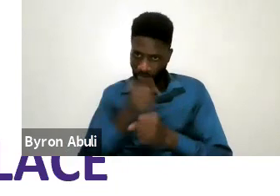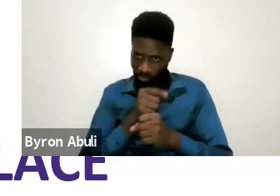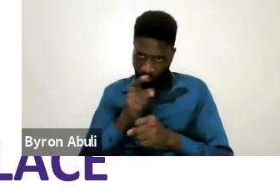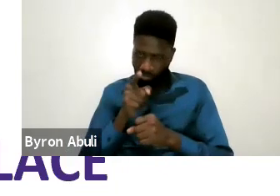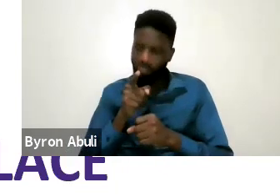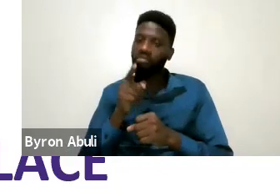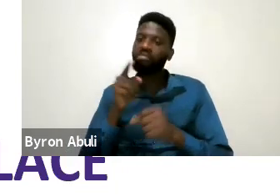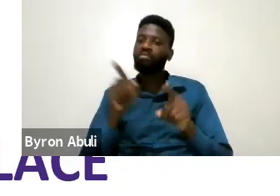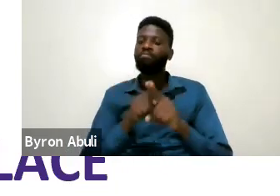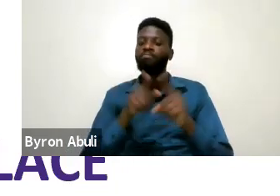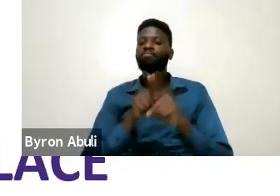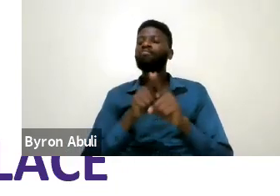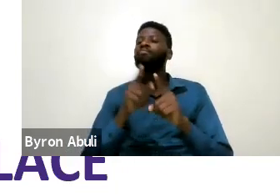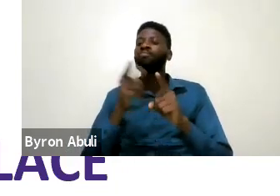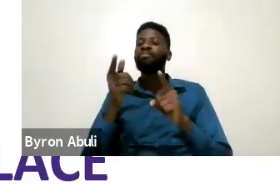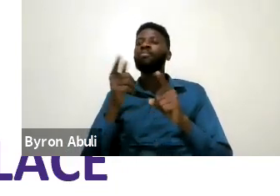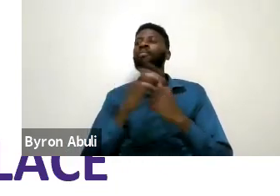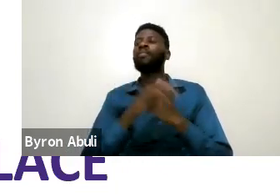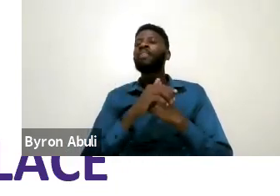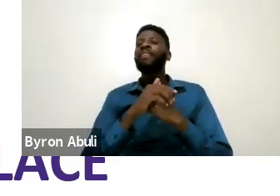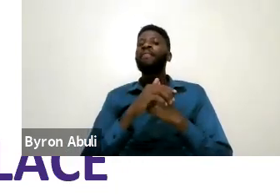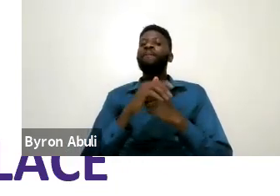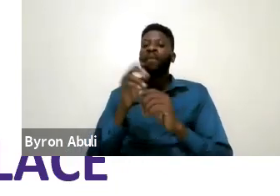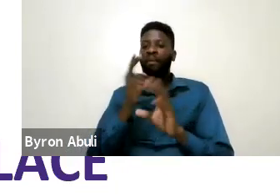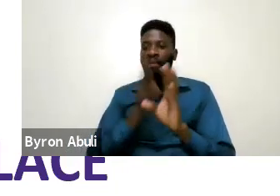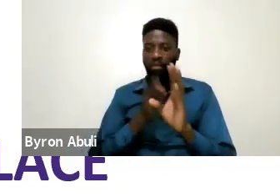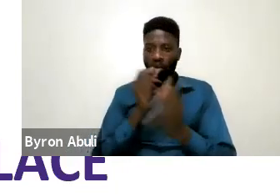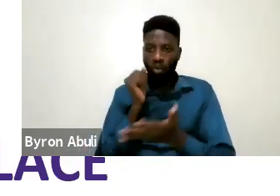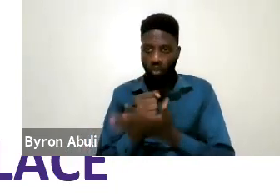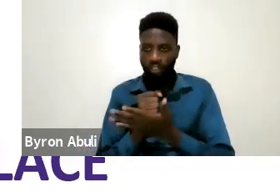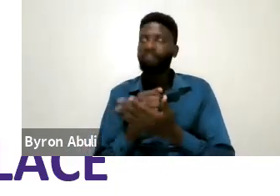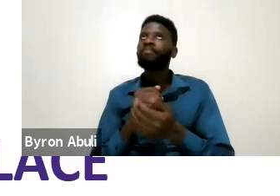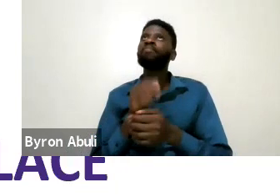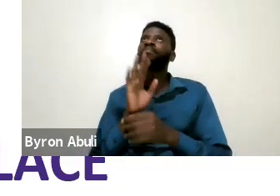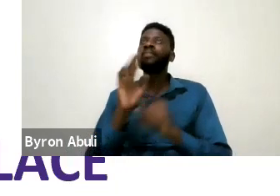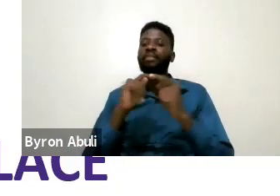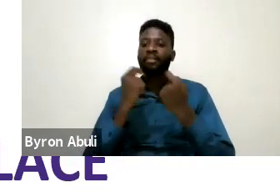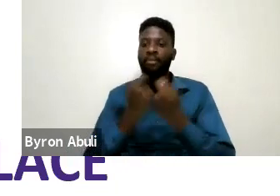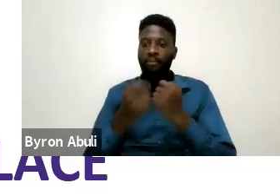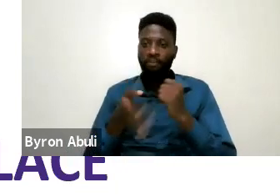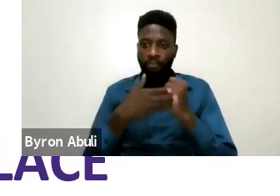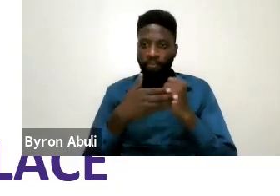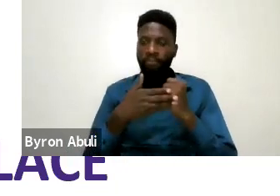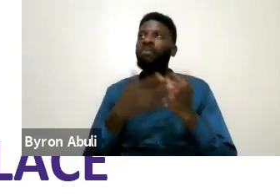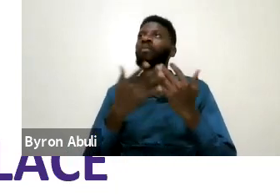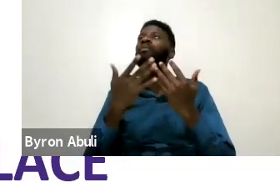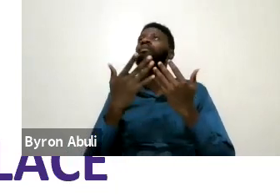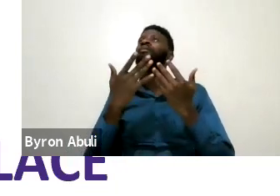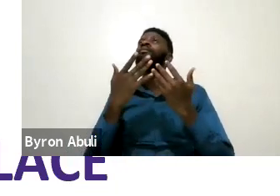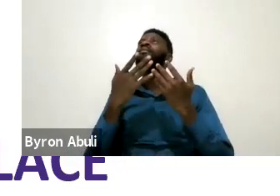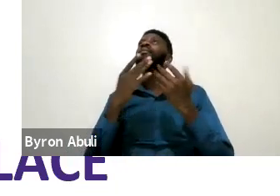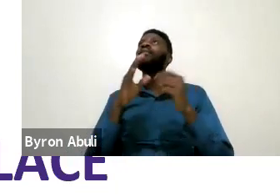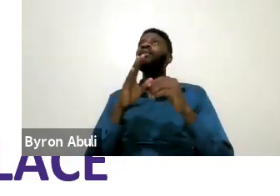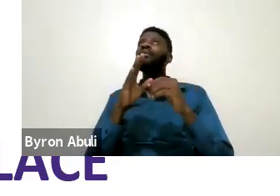them. Participate in the office, help your team with values, build trust